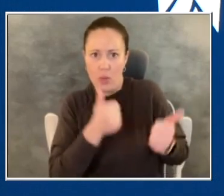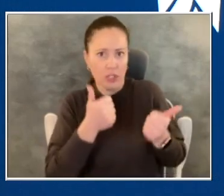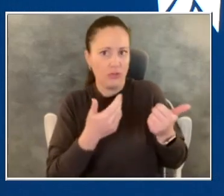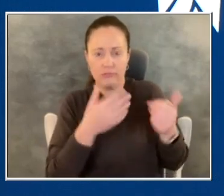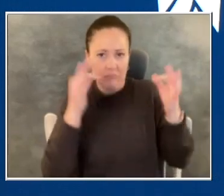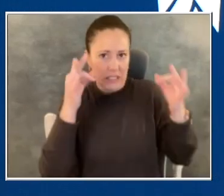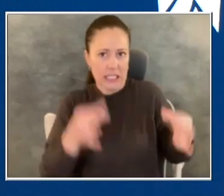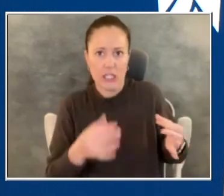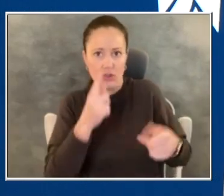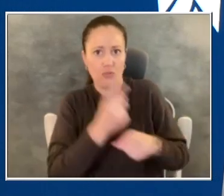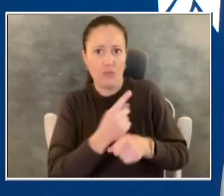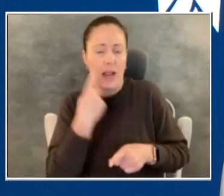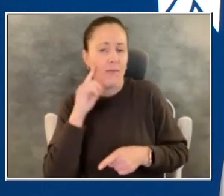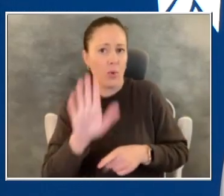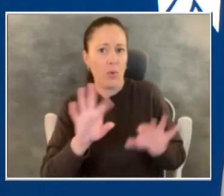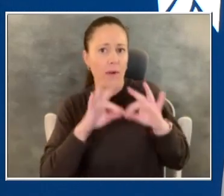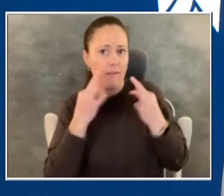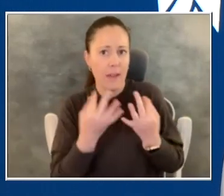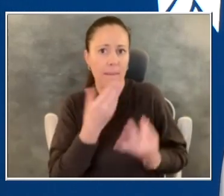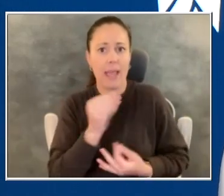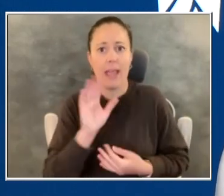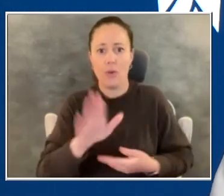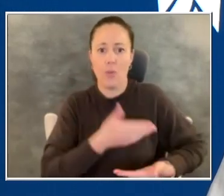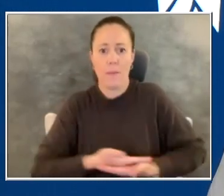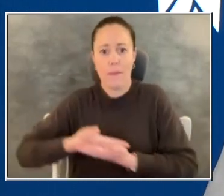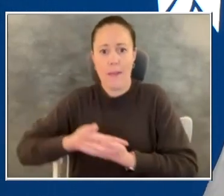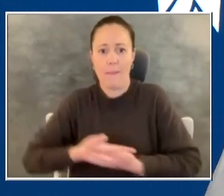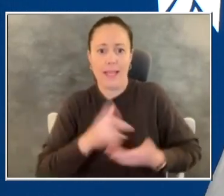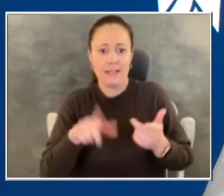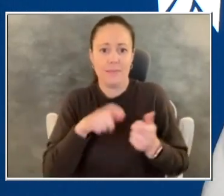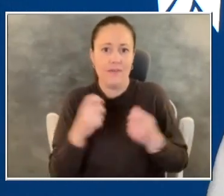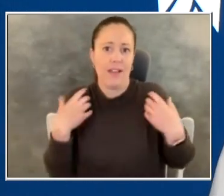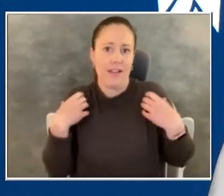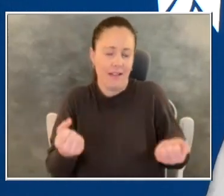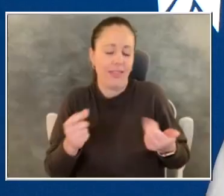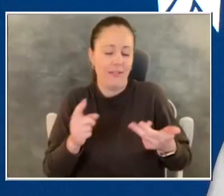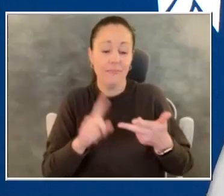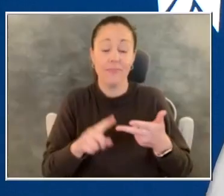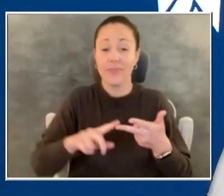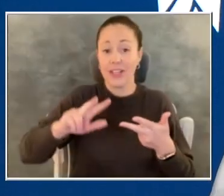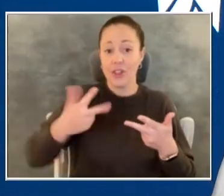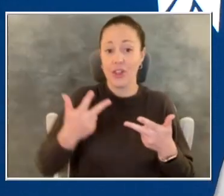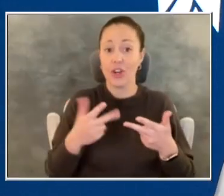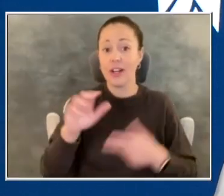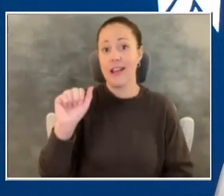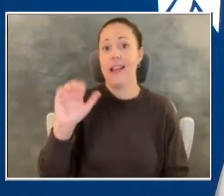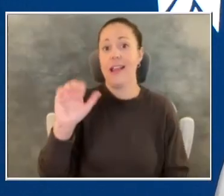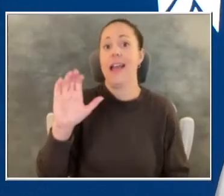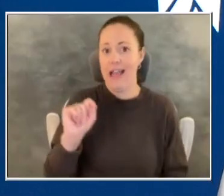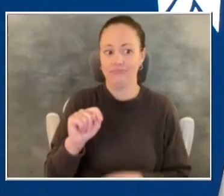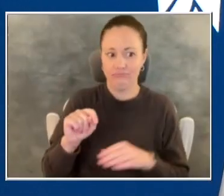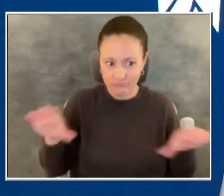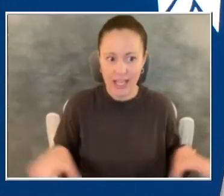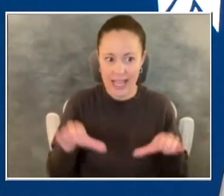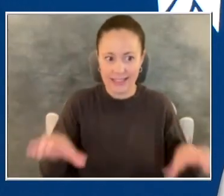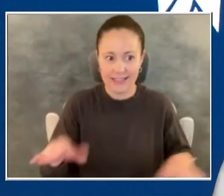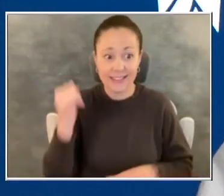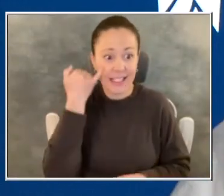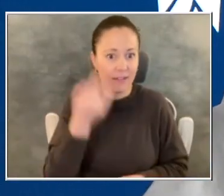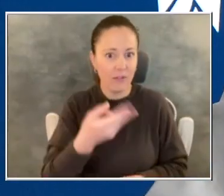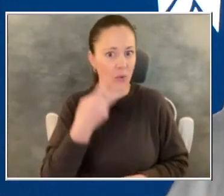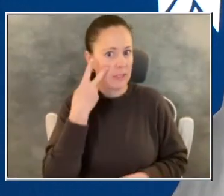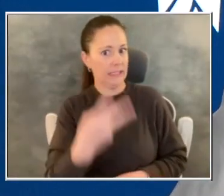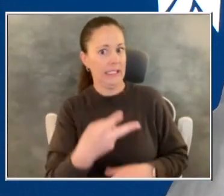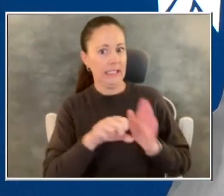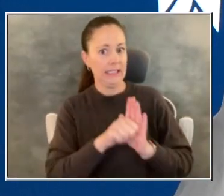and your baby's specific risk factors. And then number 3 is act. If you see those red flags, those symptoms we talked